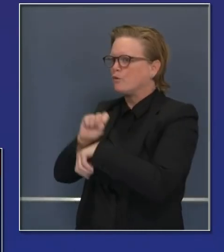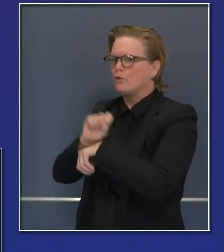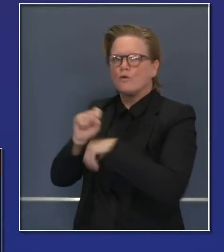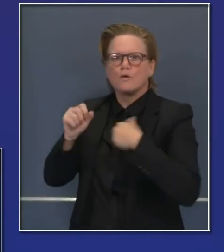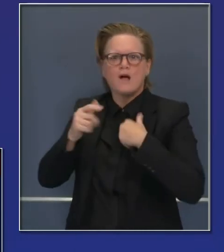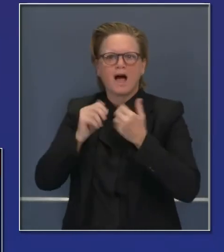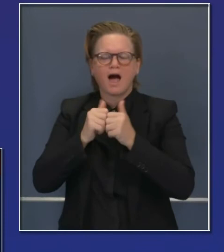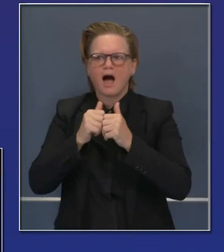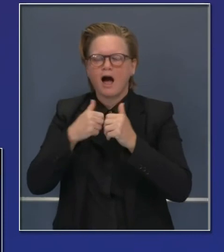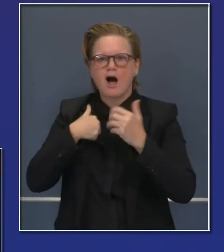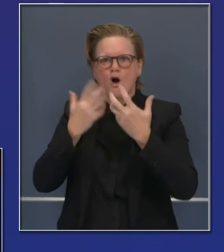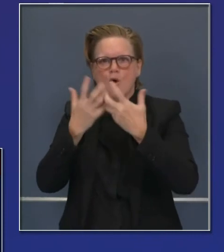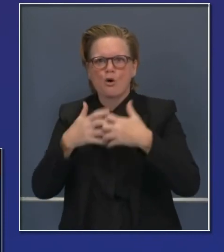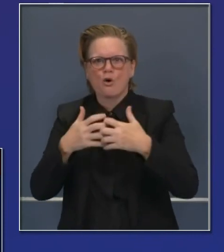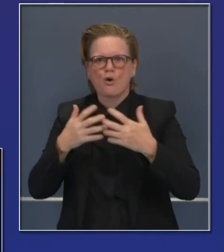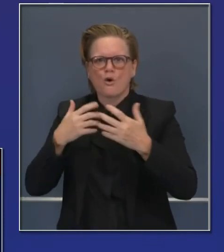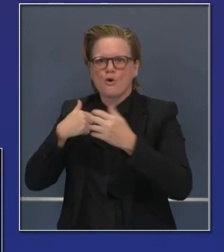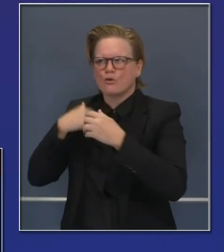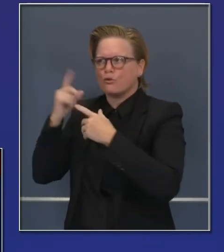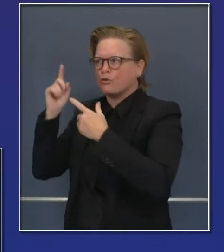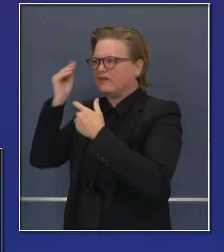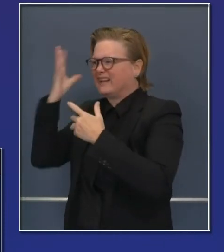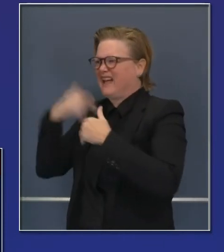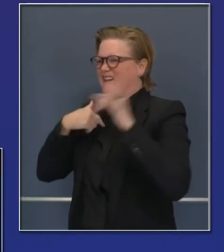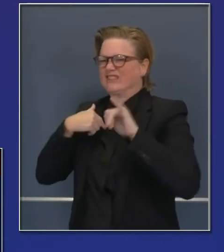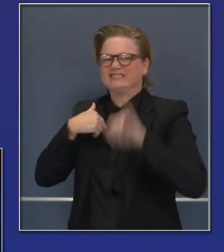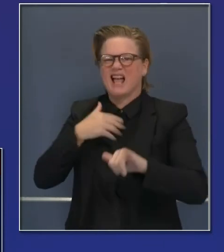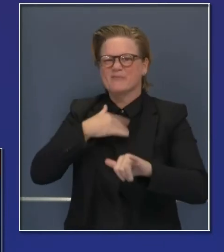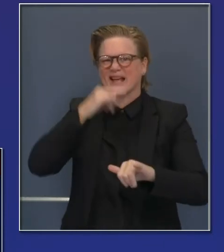have the mychildcare.ca.gov website,